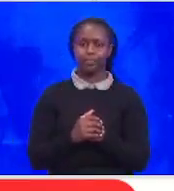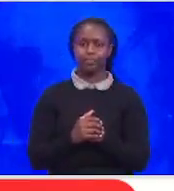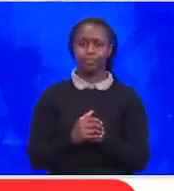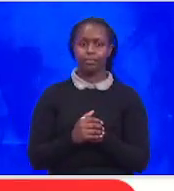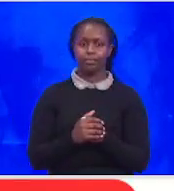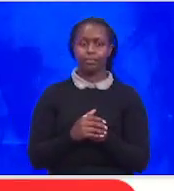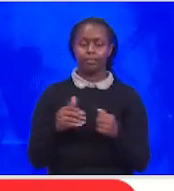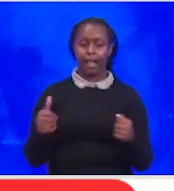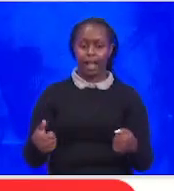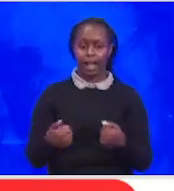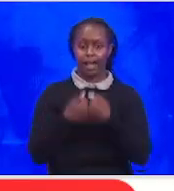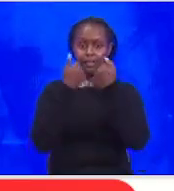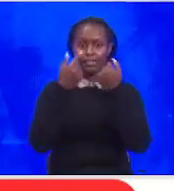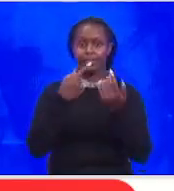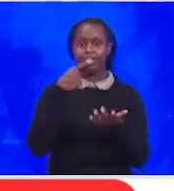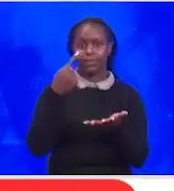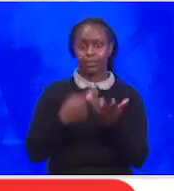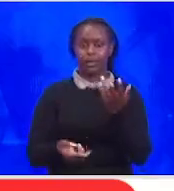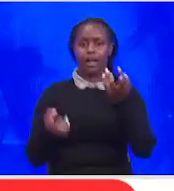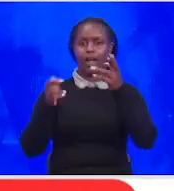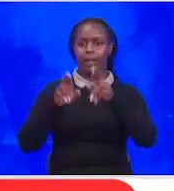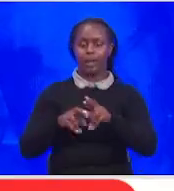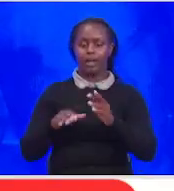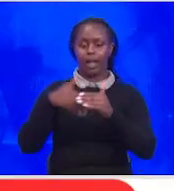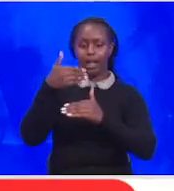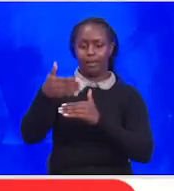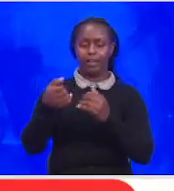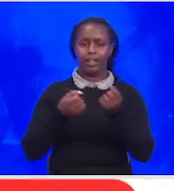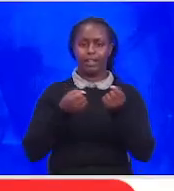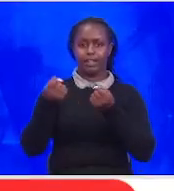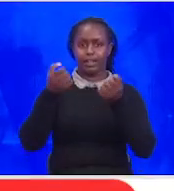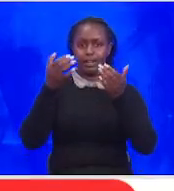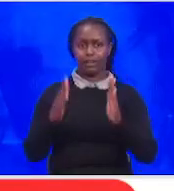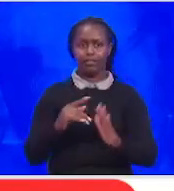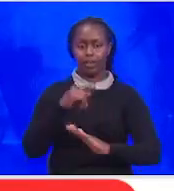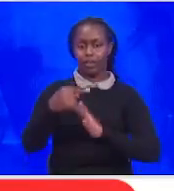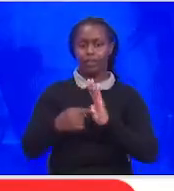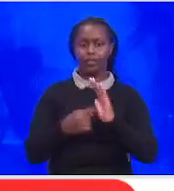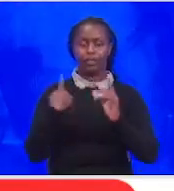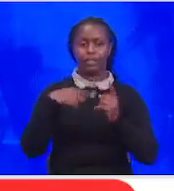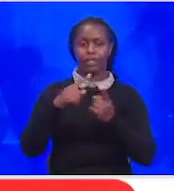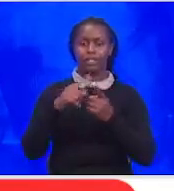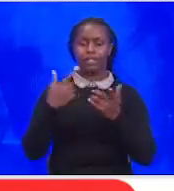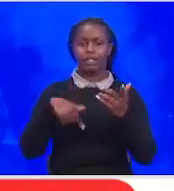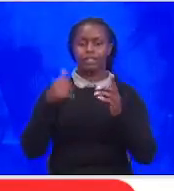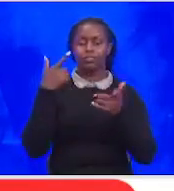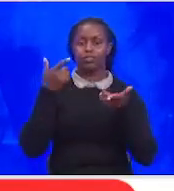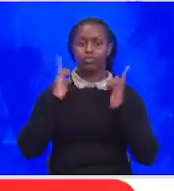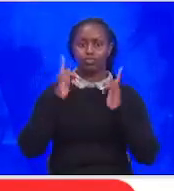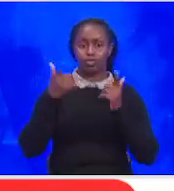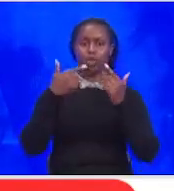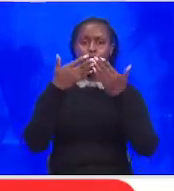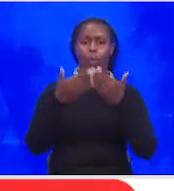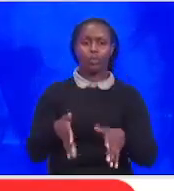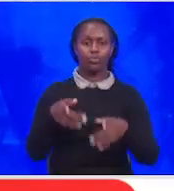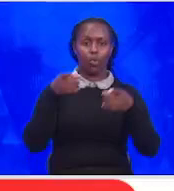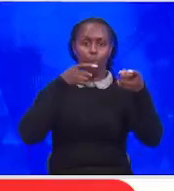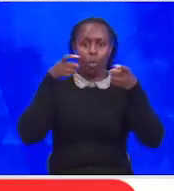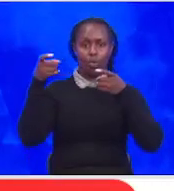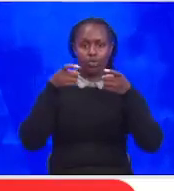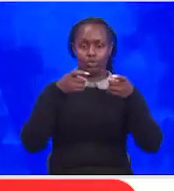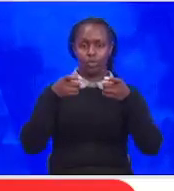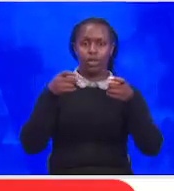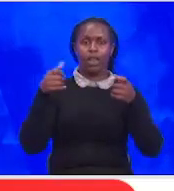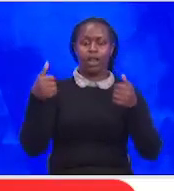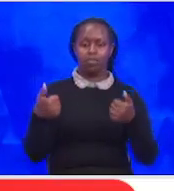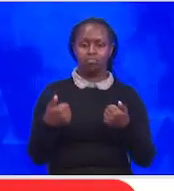The accident is said to have happened after the driver of this trailer ferrying maize lost control at the roundabout, ramming